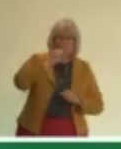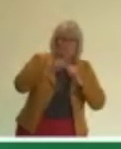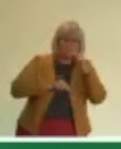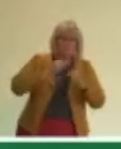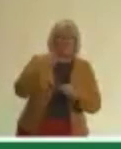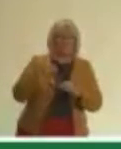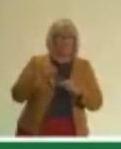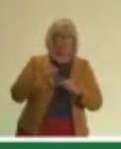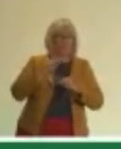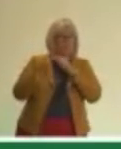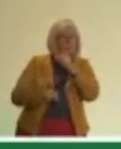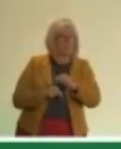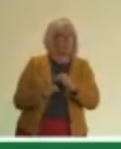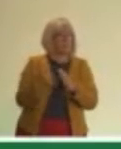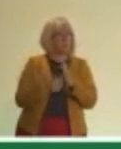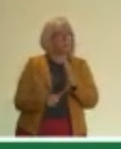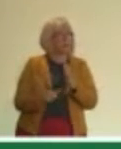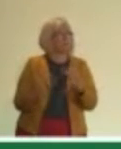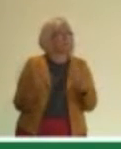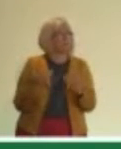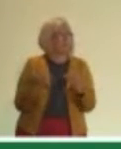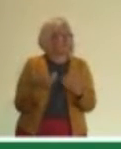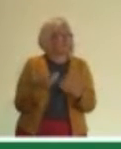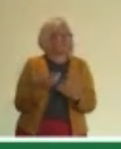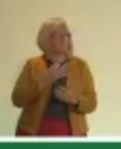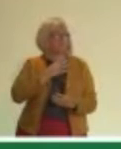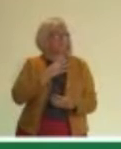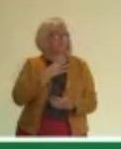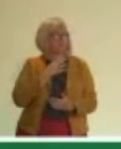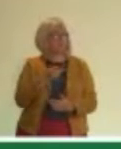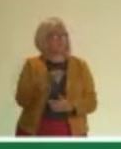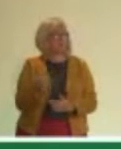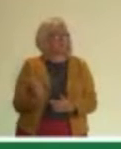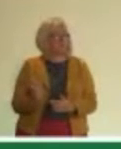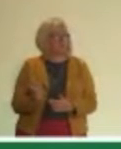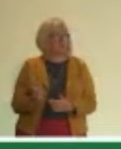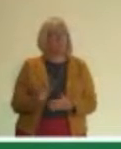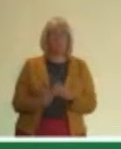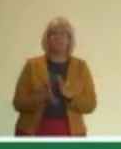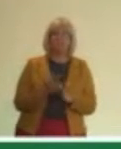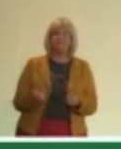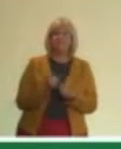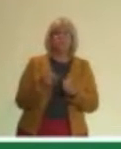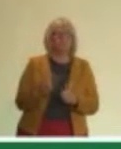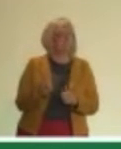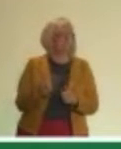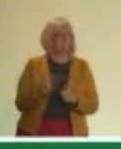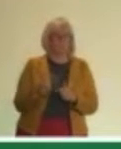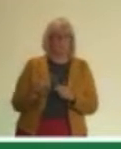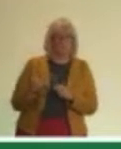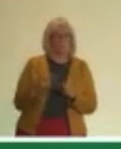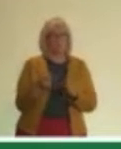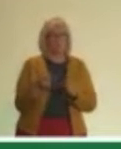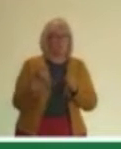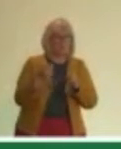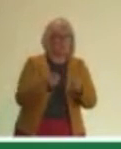with those most vulnerable, it doesn't end there. But in the Greens, we have hope. In our policies for a